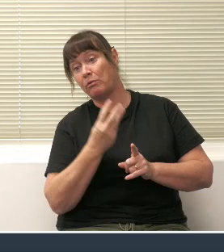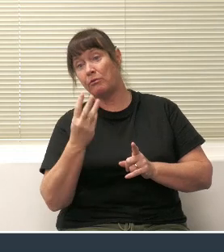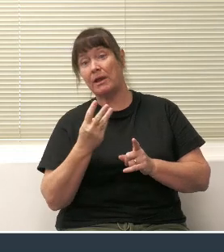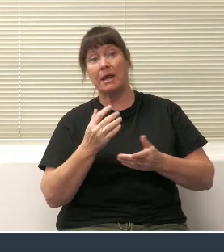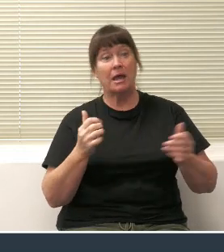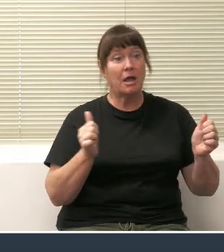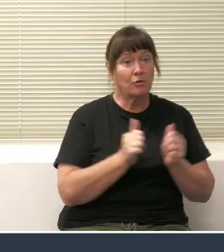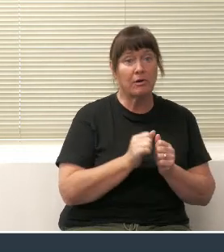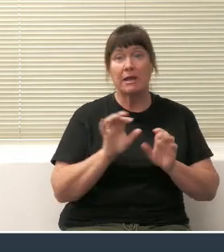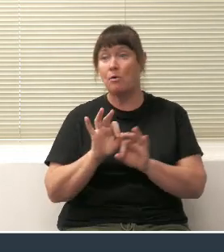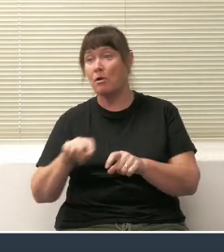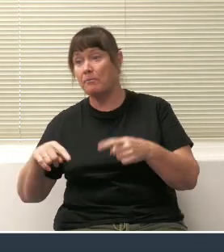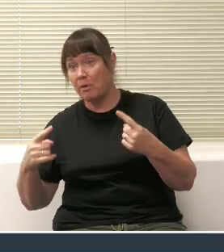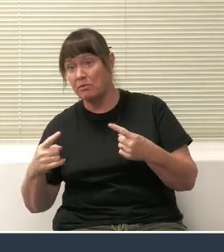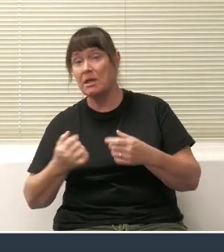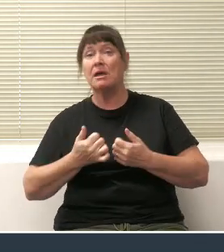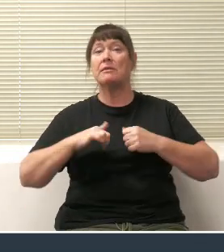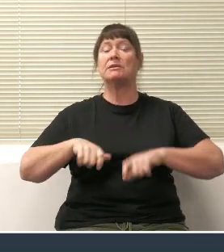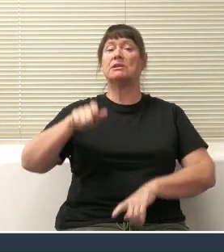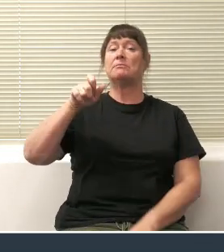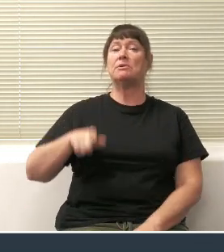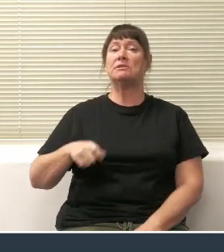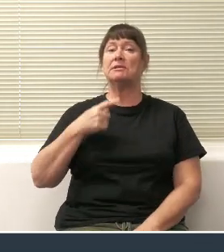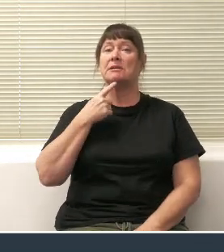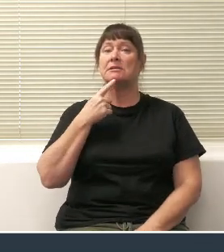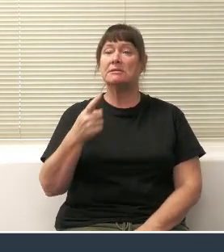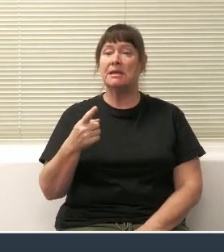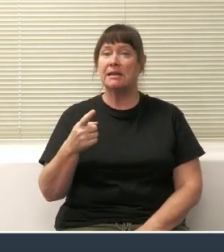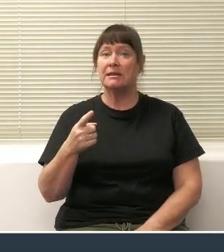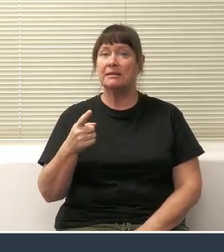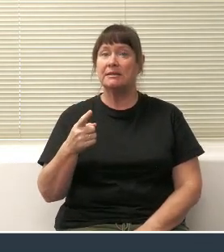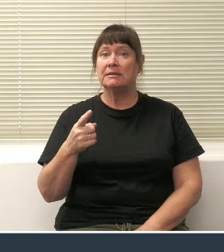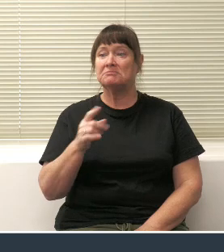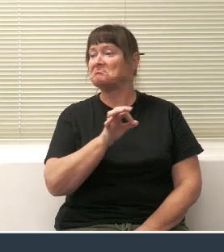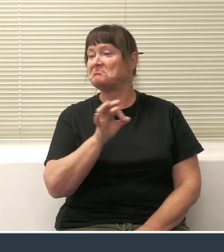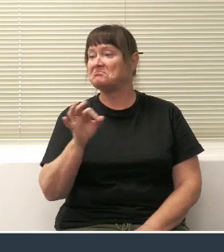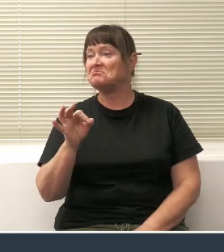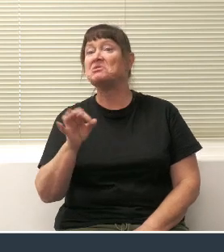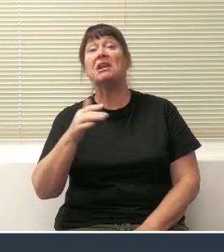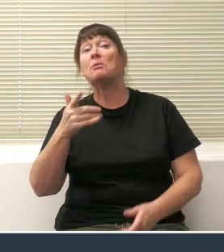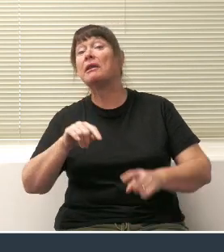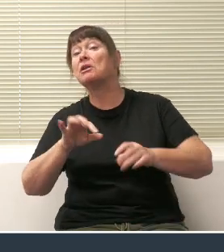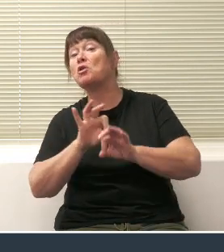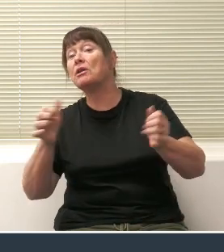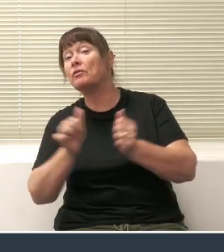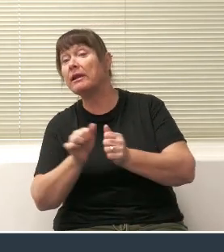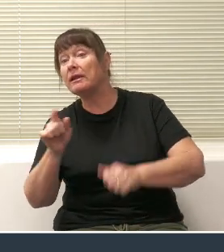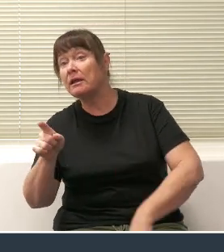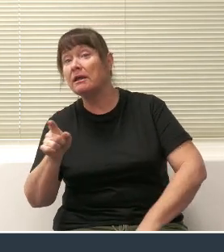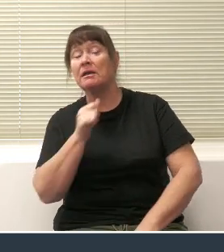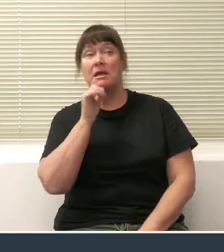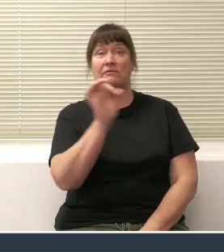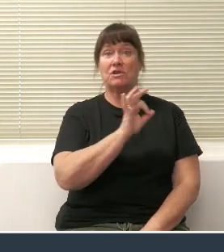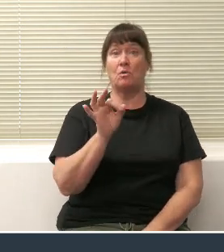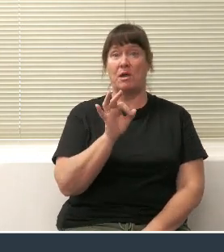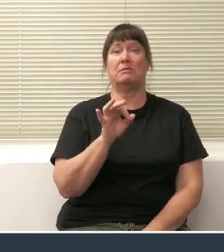a motion, the chairperson may call for a speaker to the contrary. If there is no speaker to the contrary, the chairperson must put the motion